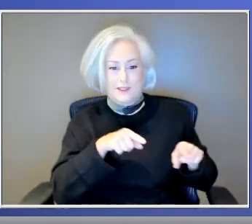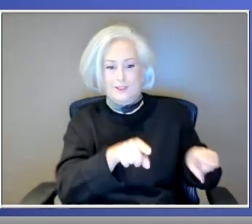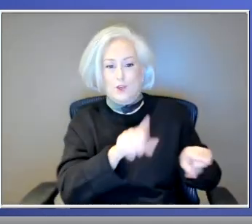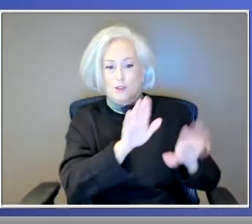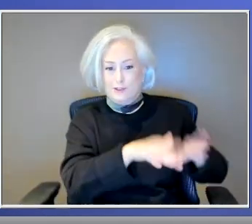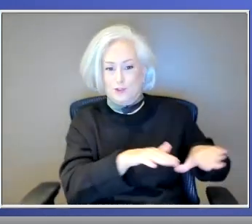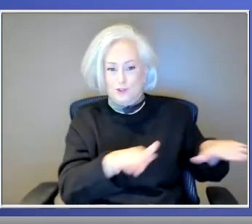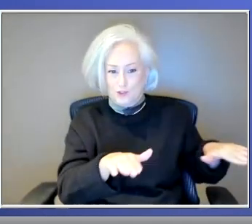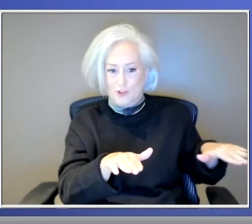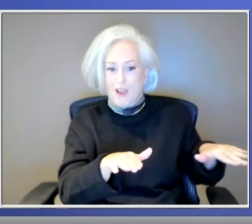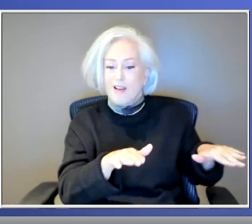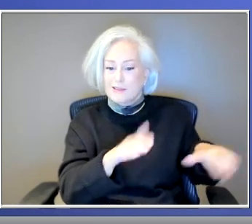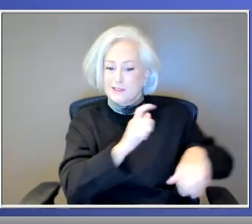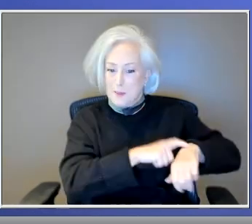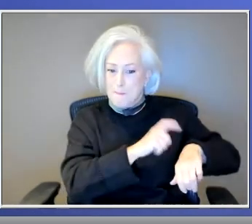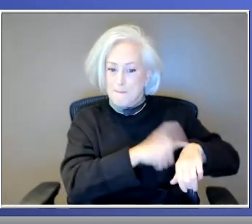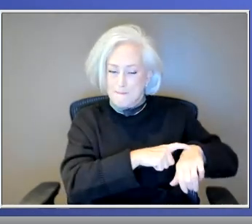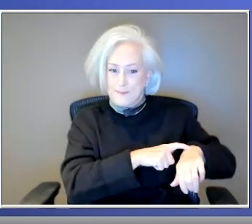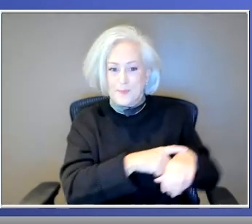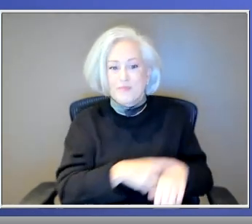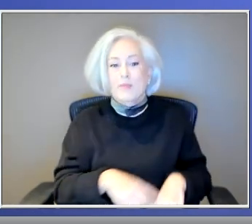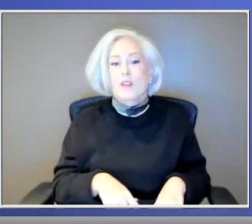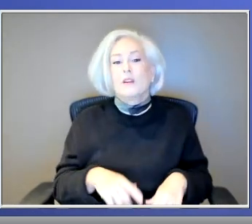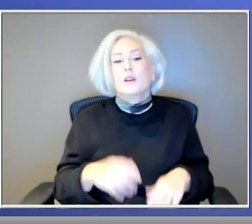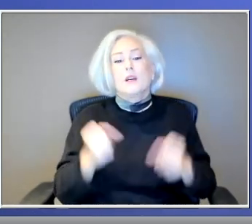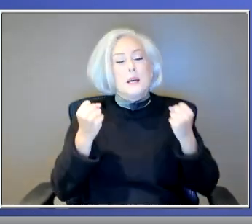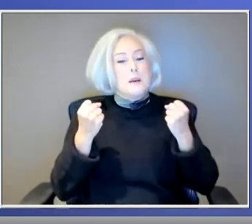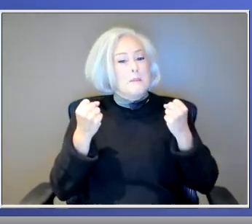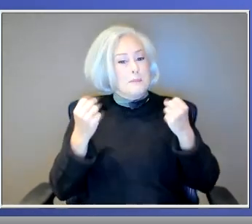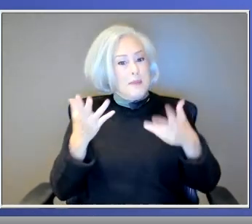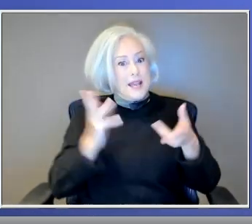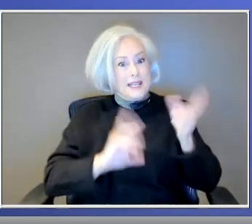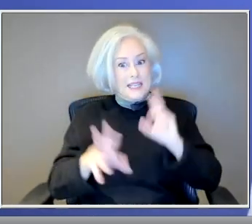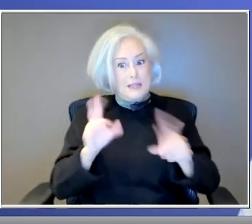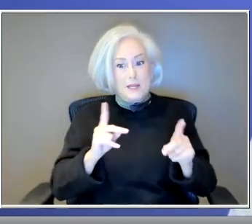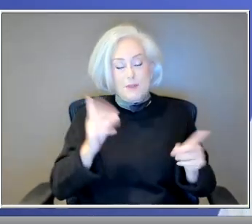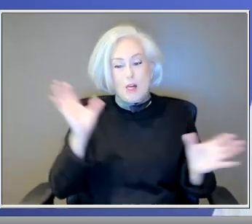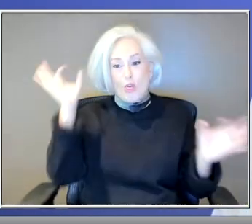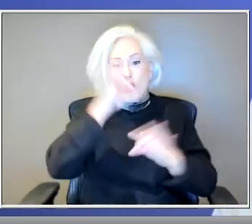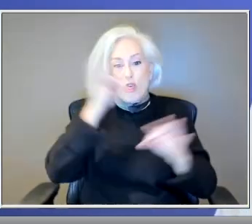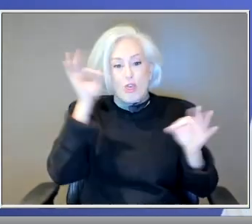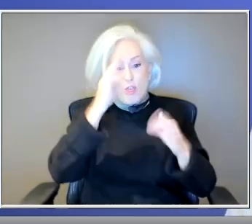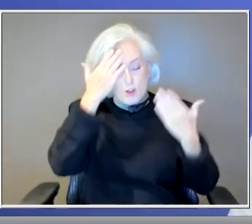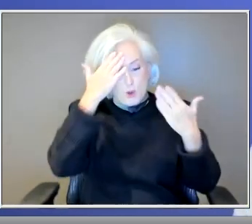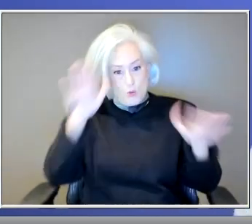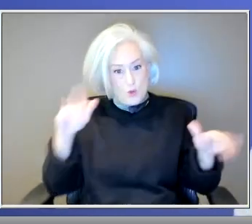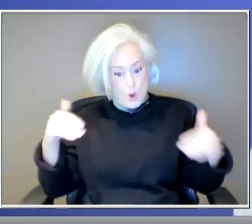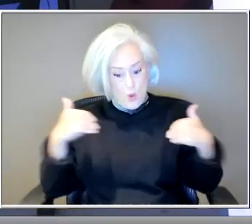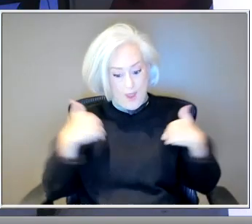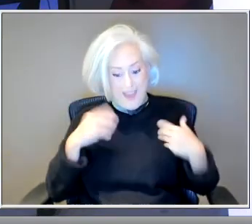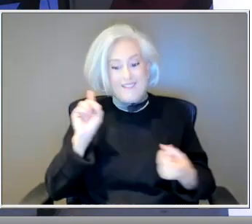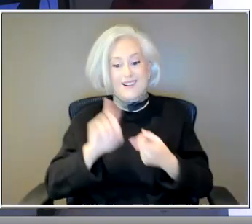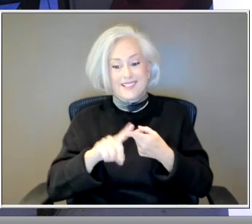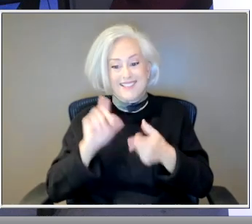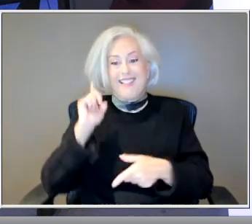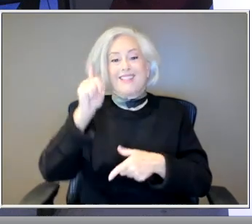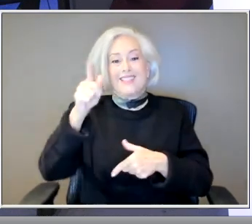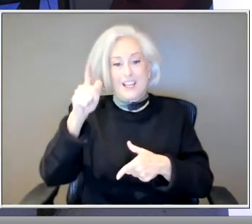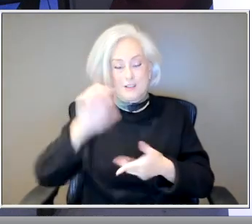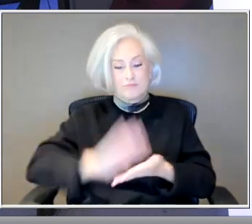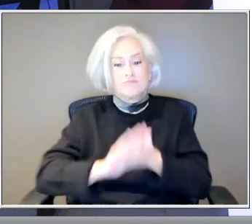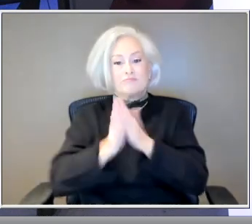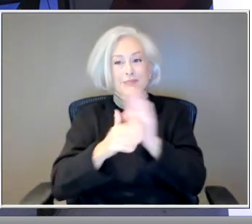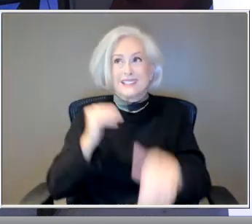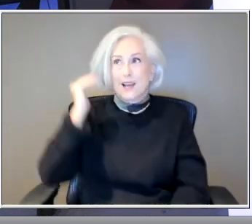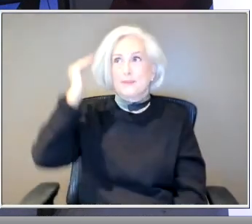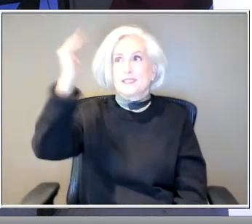who are not diagnosed with congenital heart disease until later in adulthood, and so I certainly see plenty of those patients as well. Okay. Dr. Ramirez,